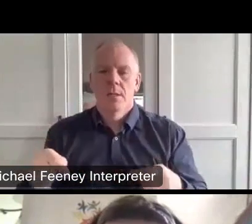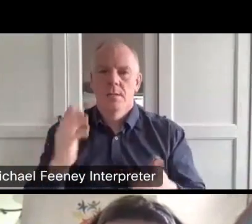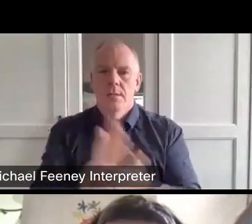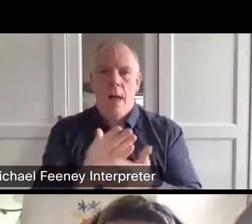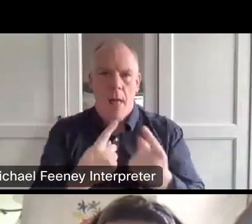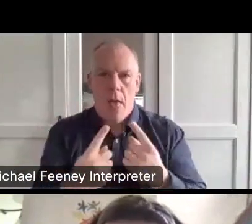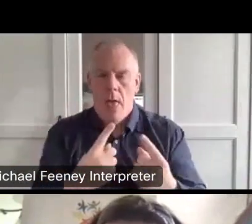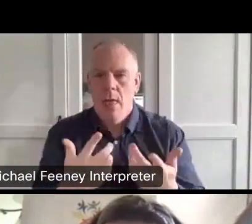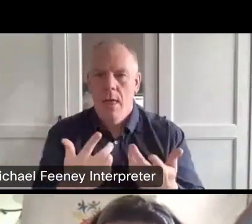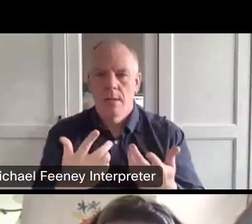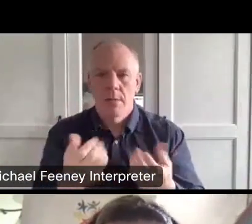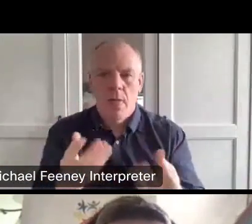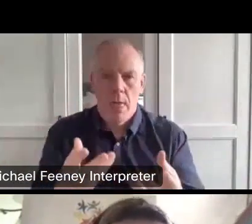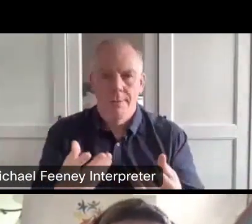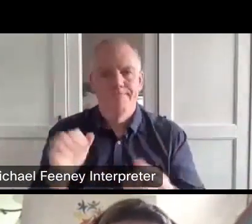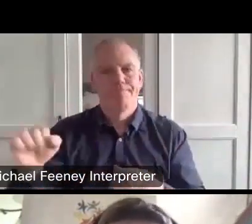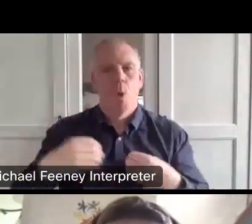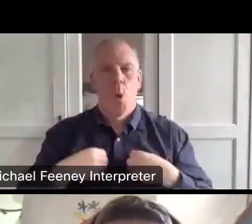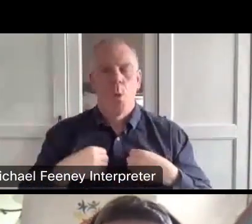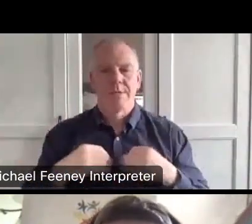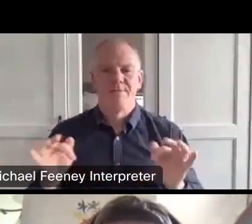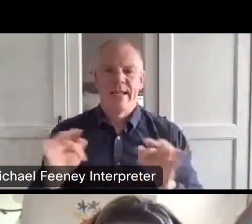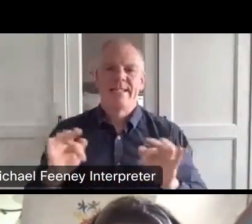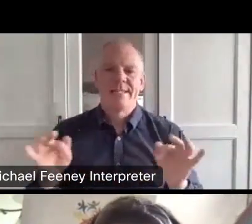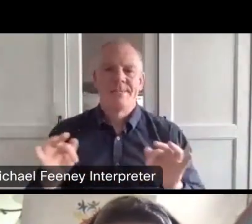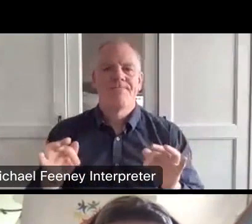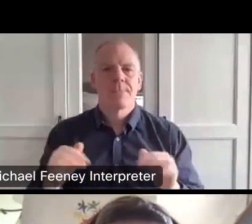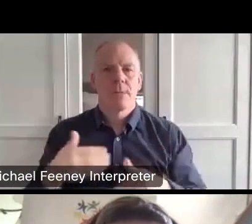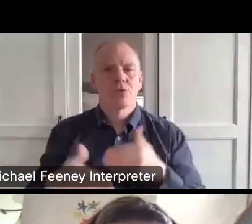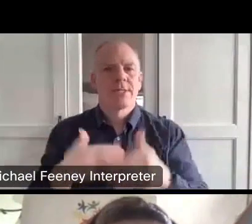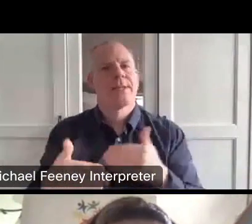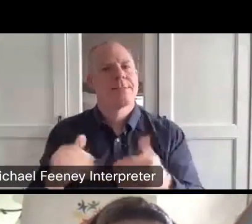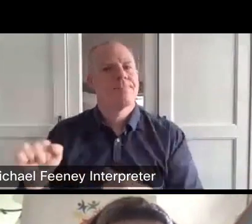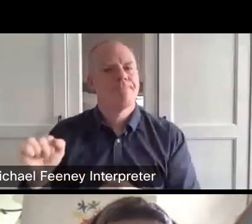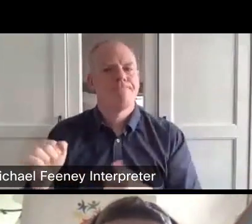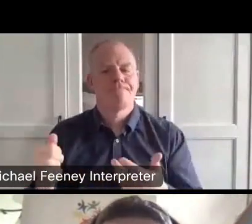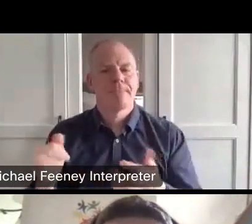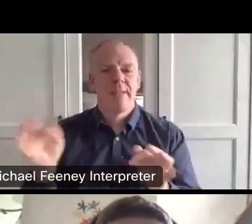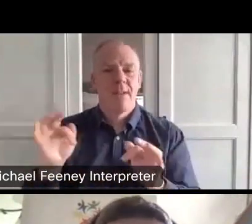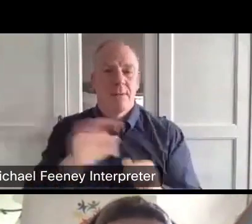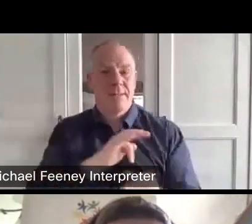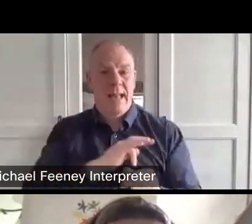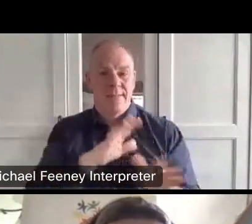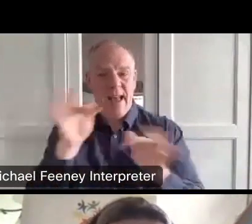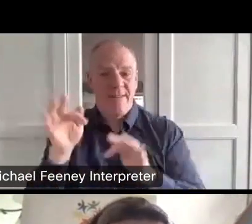engaging, it's their own fear of process, or fear for